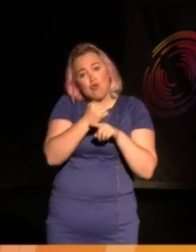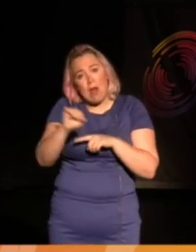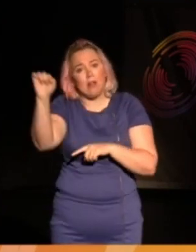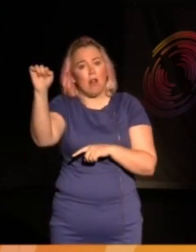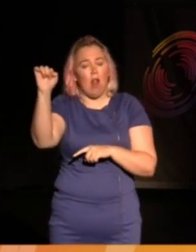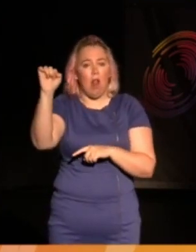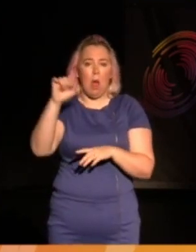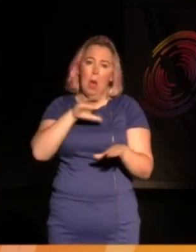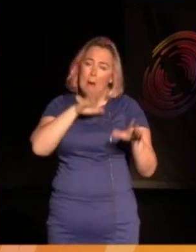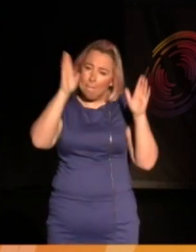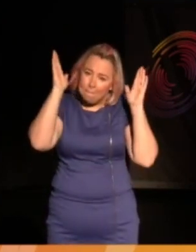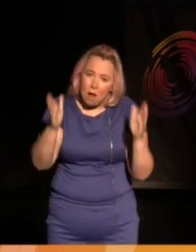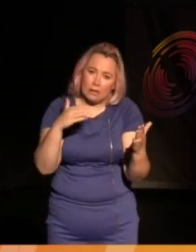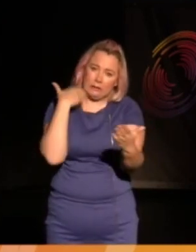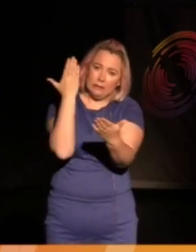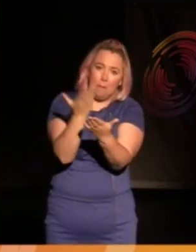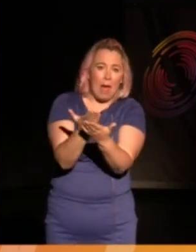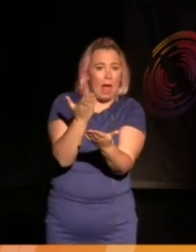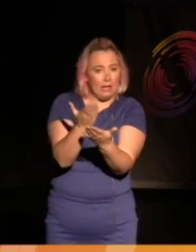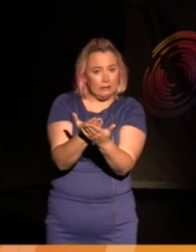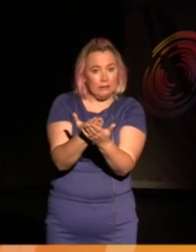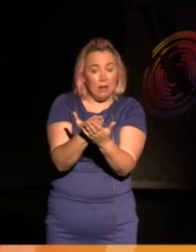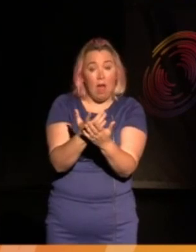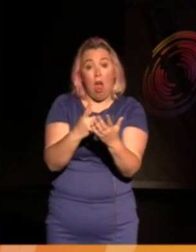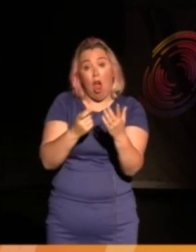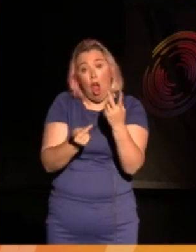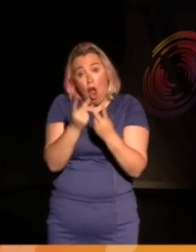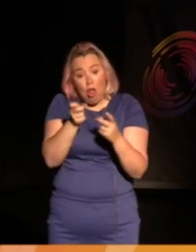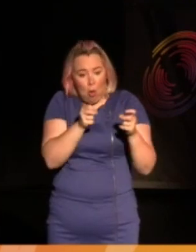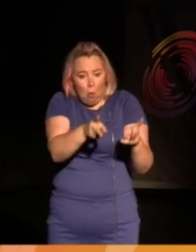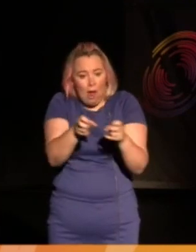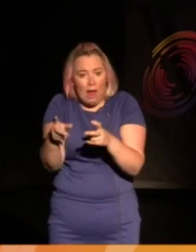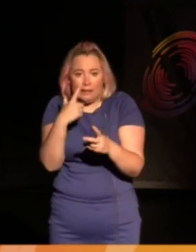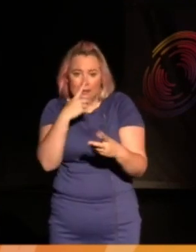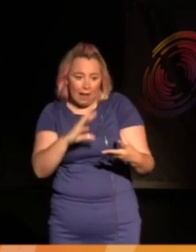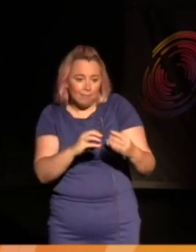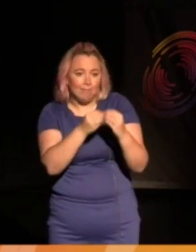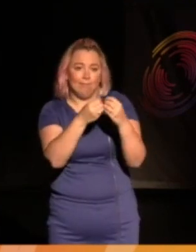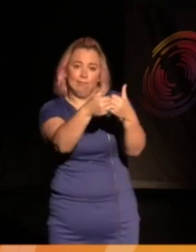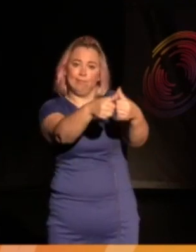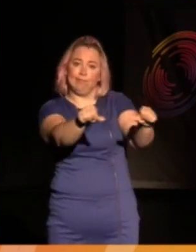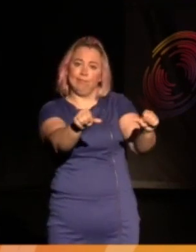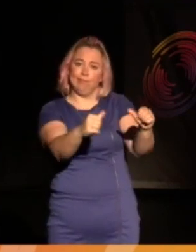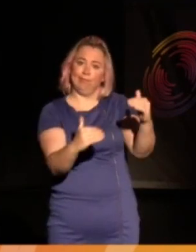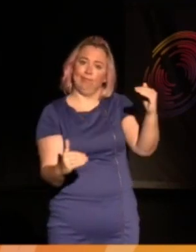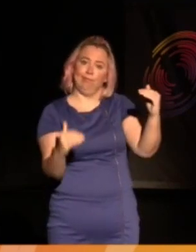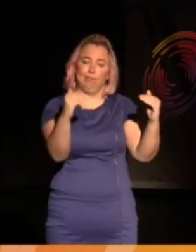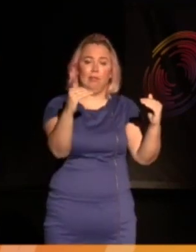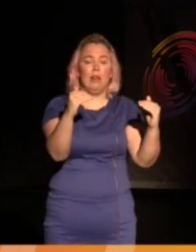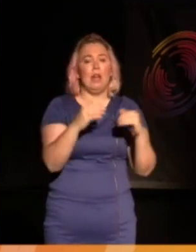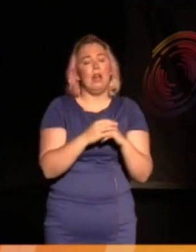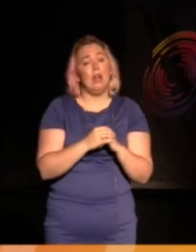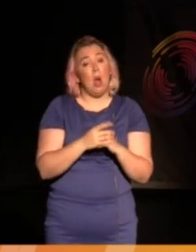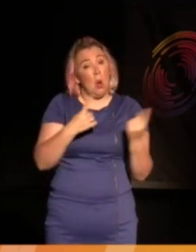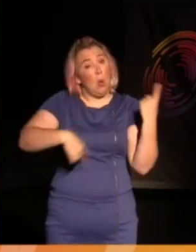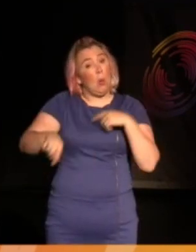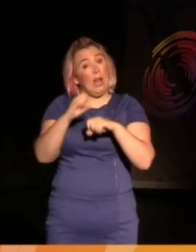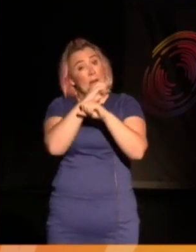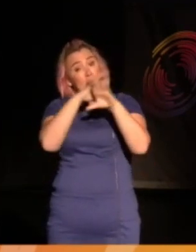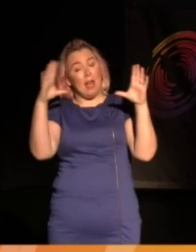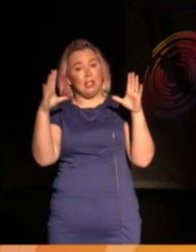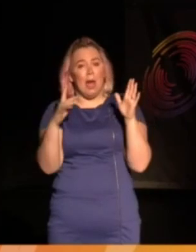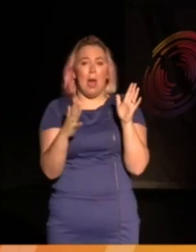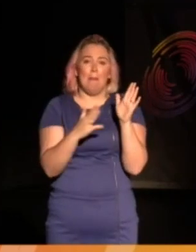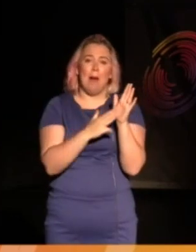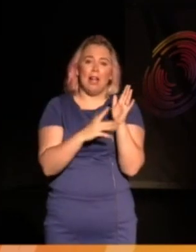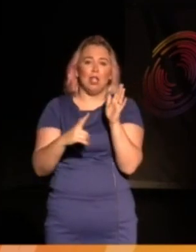demand the capacity to imagine other possibilities. One only has to imagine that Martin Luther